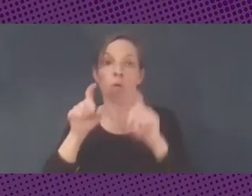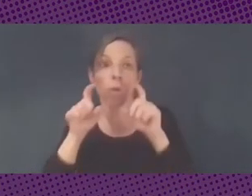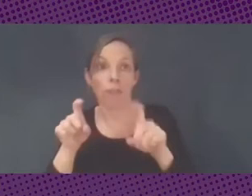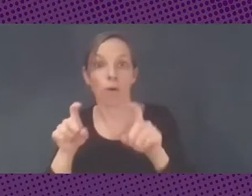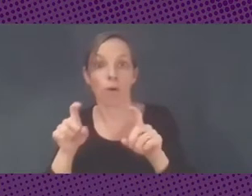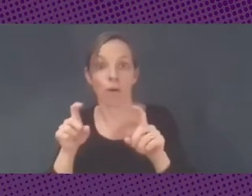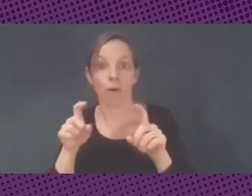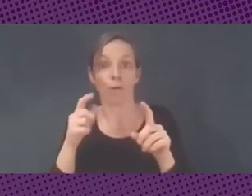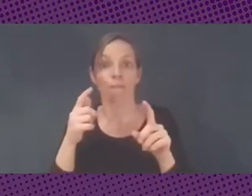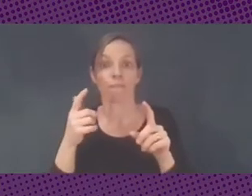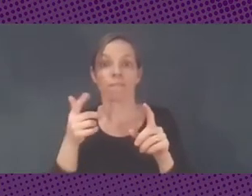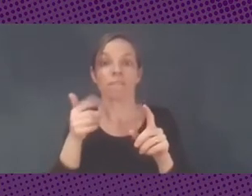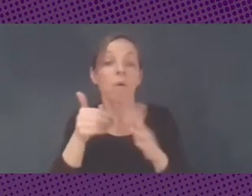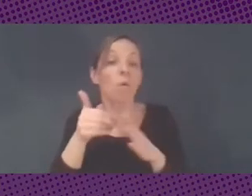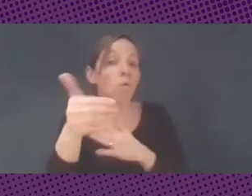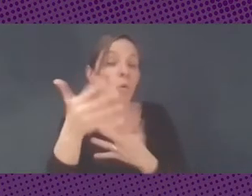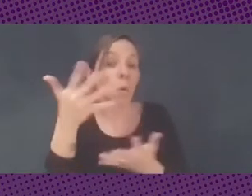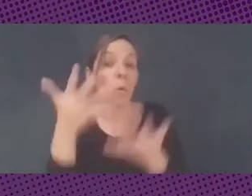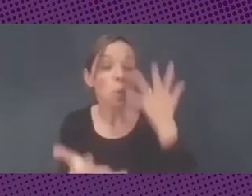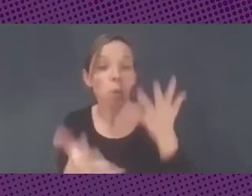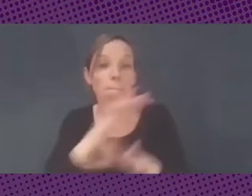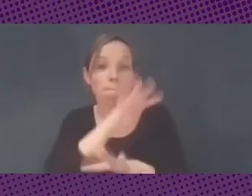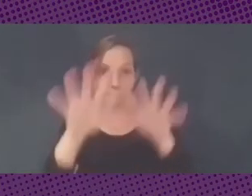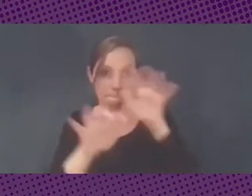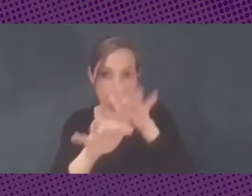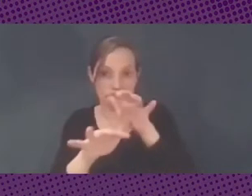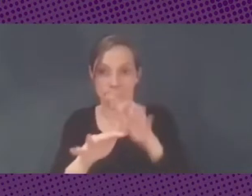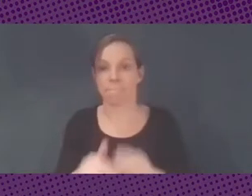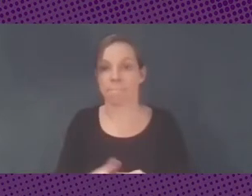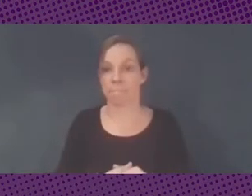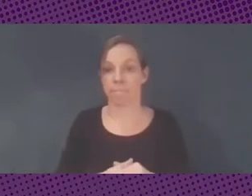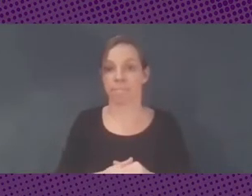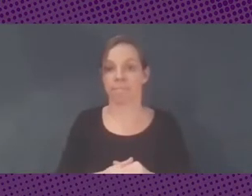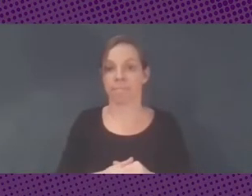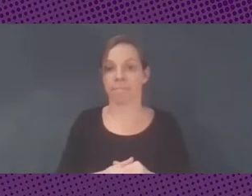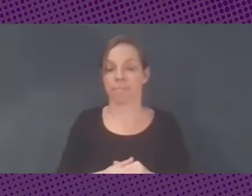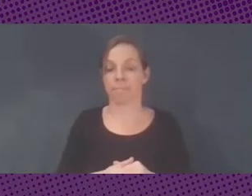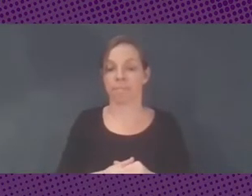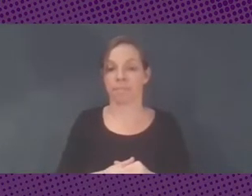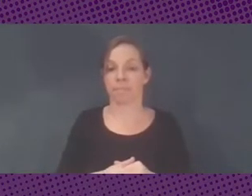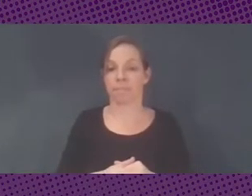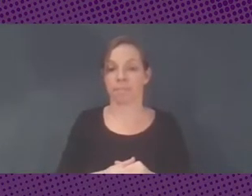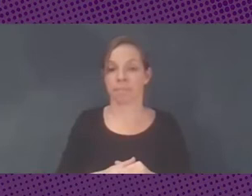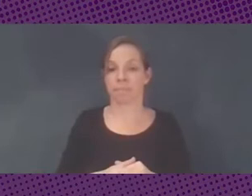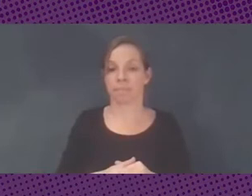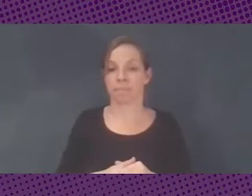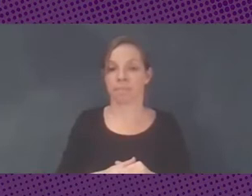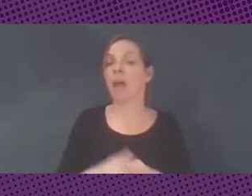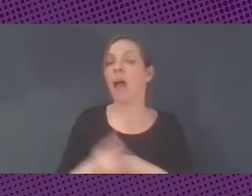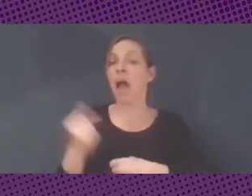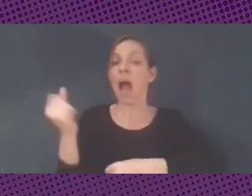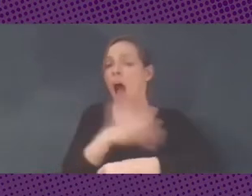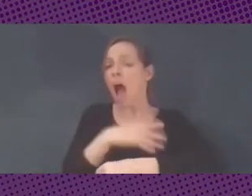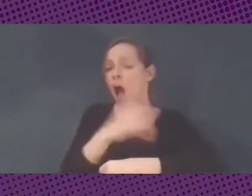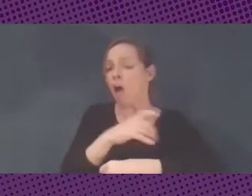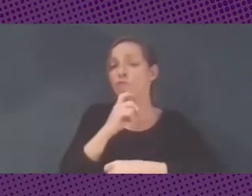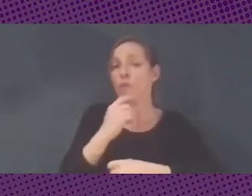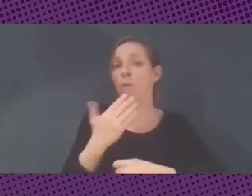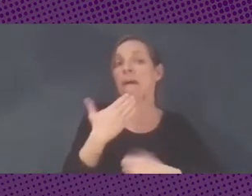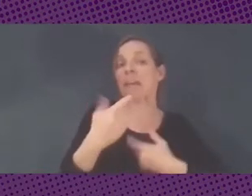instead of saving through the state, right? We used to rely on the state to give us a good pension. We used to rely on the state to give us a good